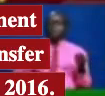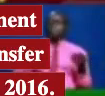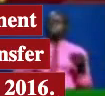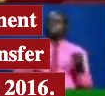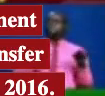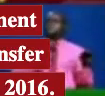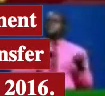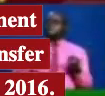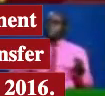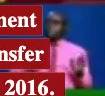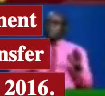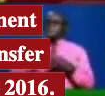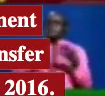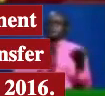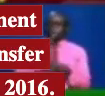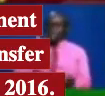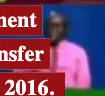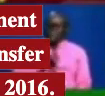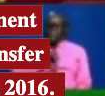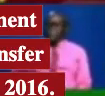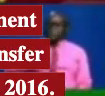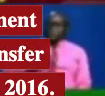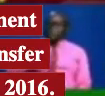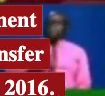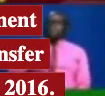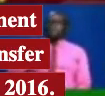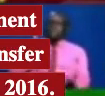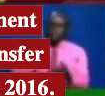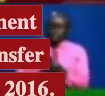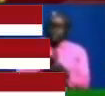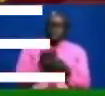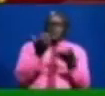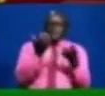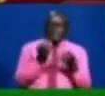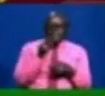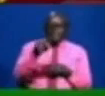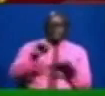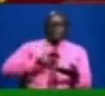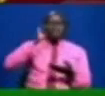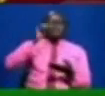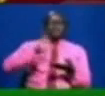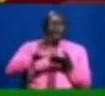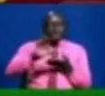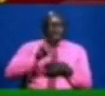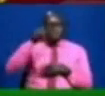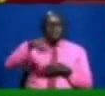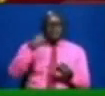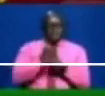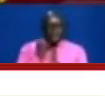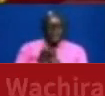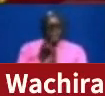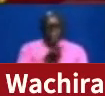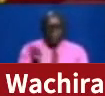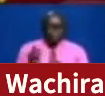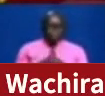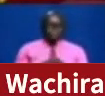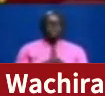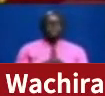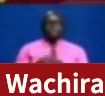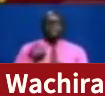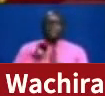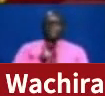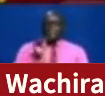to ensure those who rightfully need this cash, it is done. And I'm calling